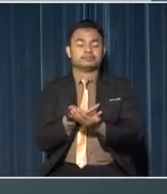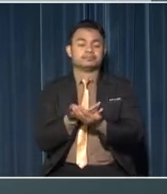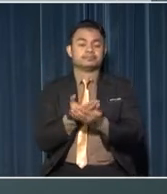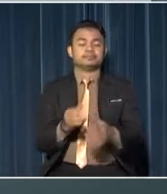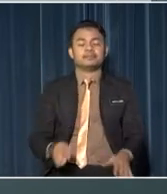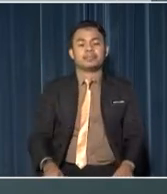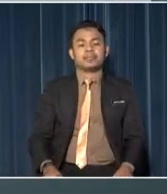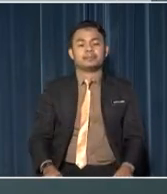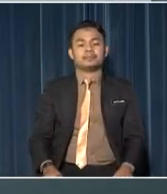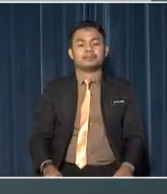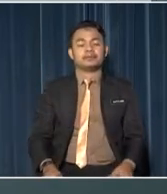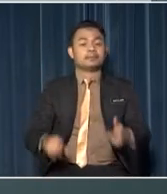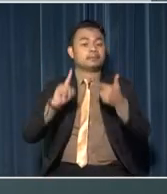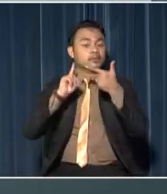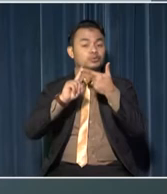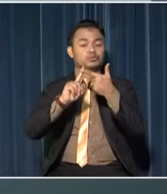Number two,